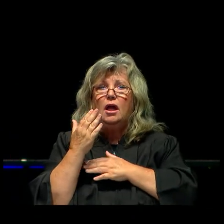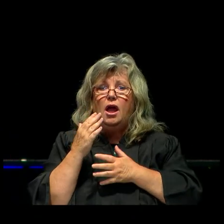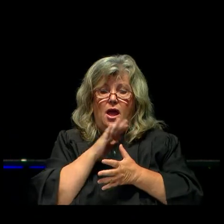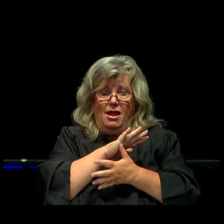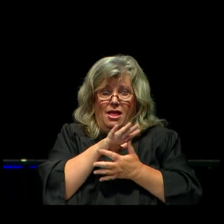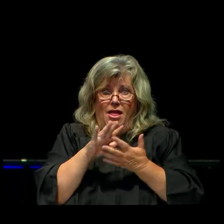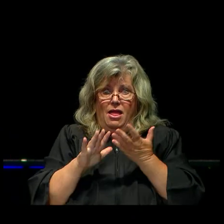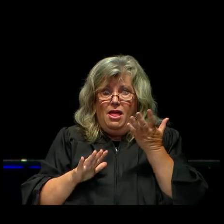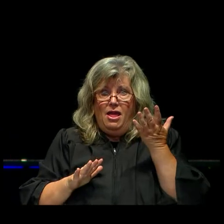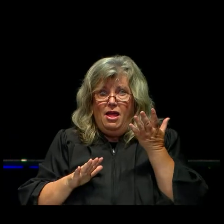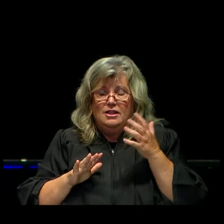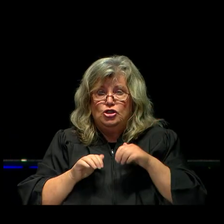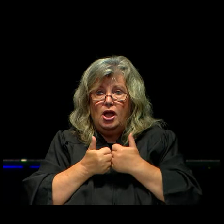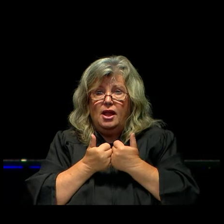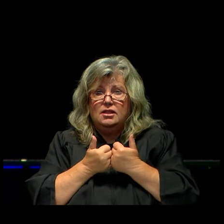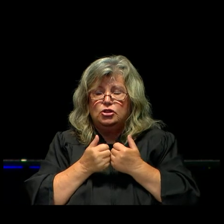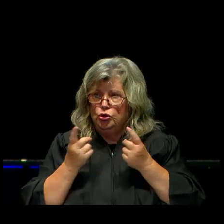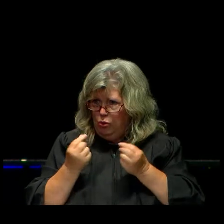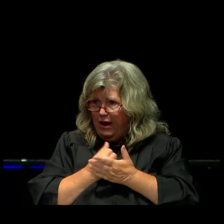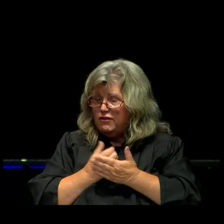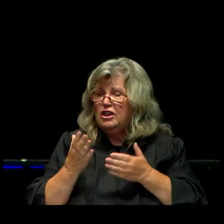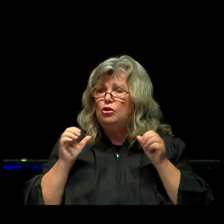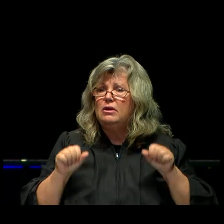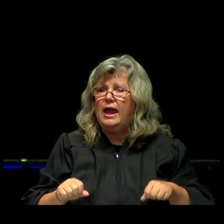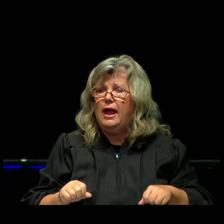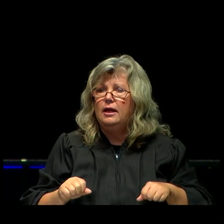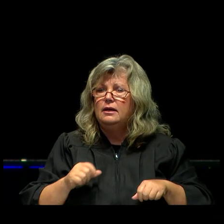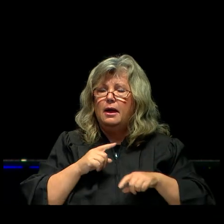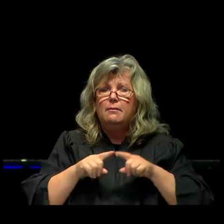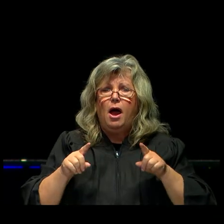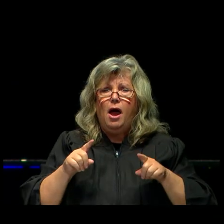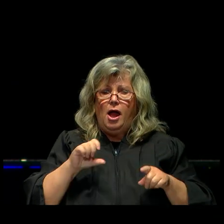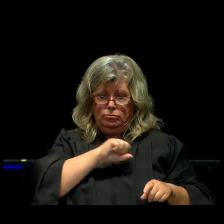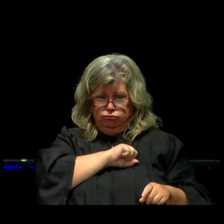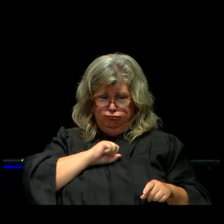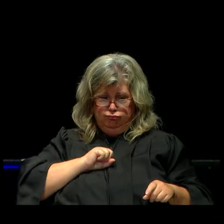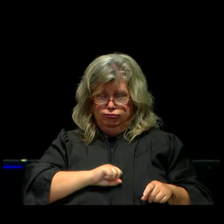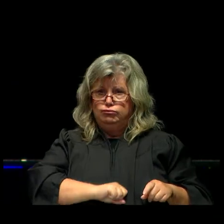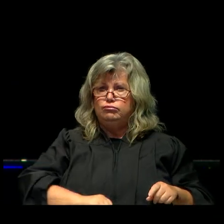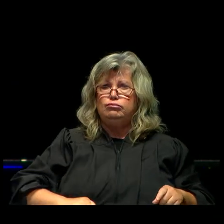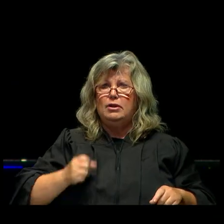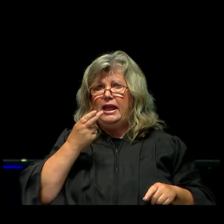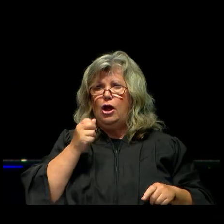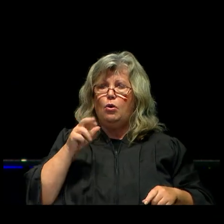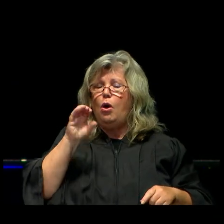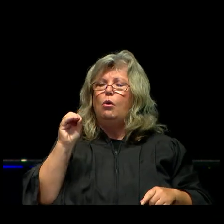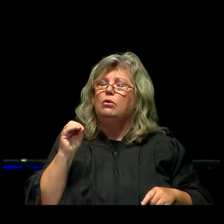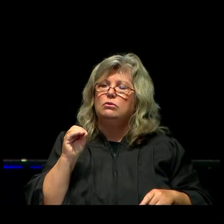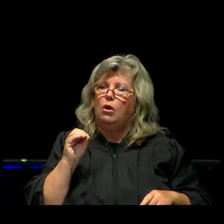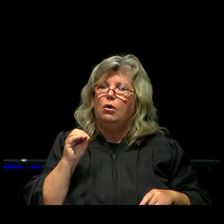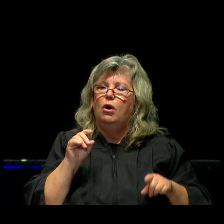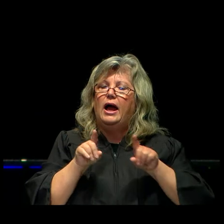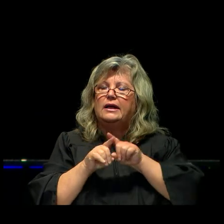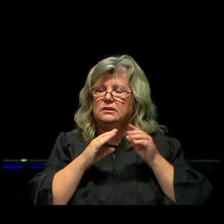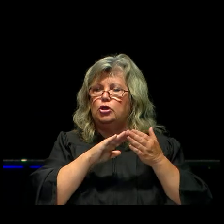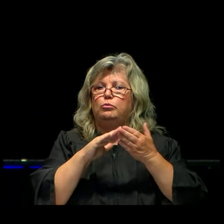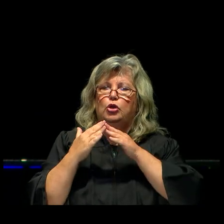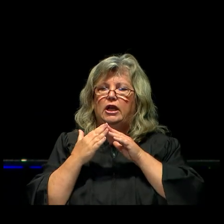you can, but we're going to have to do it not as superhumans, heroes, we're going to do it as a